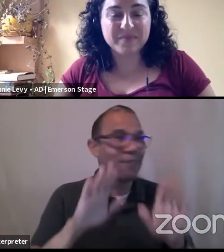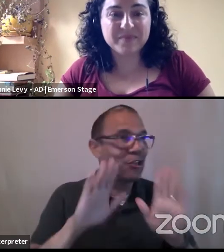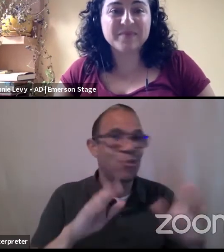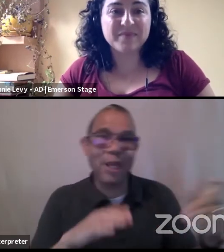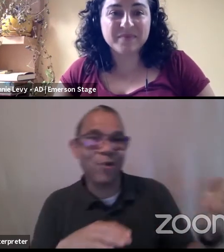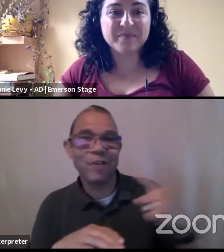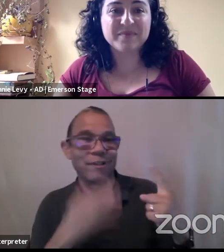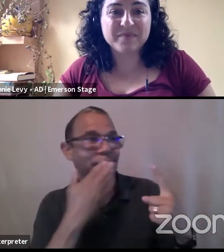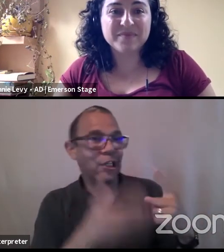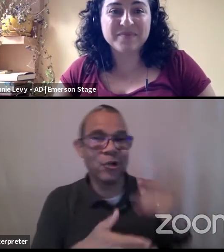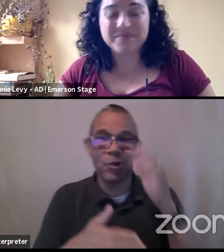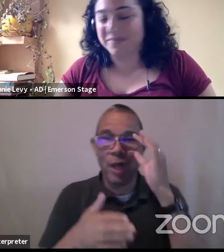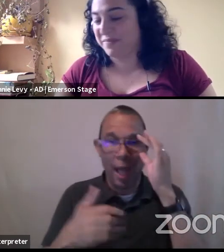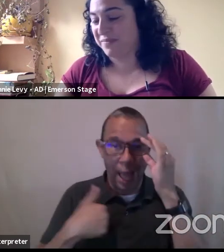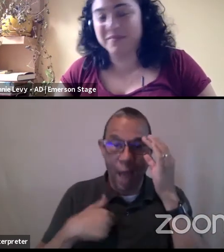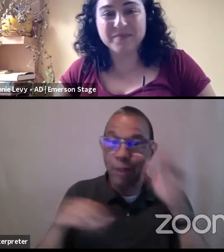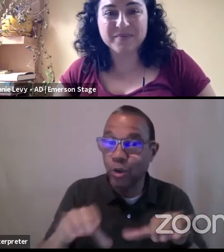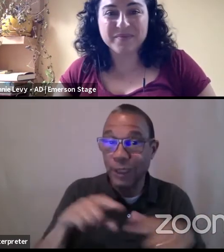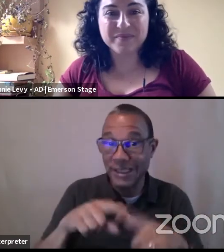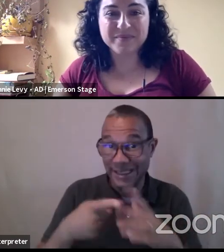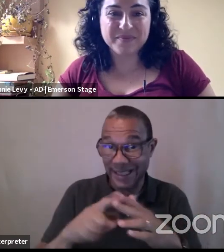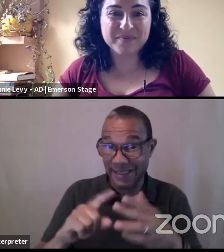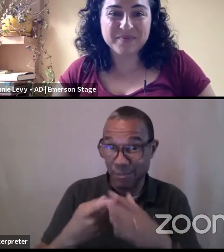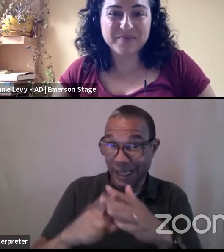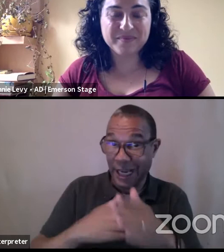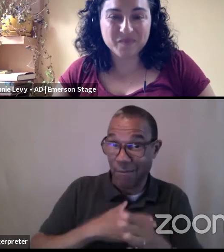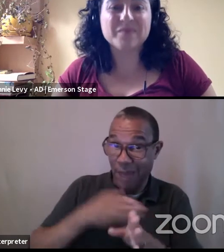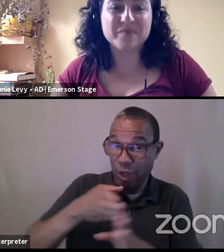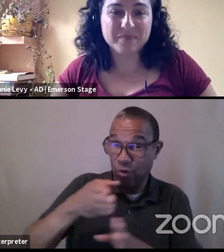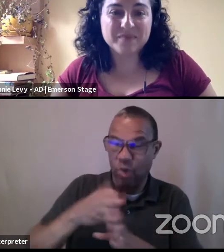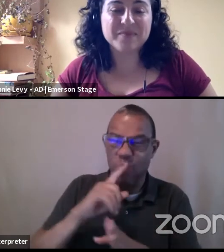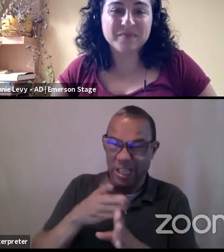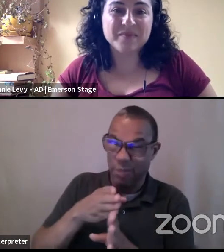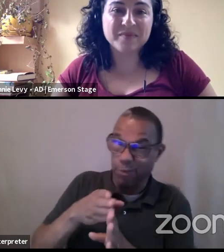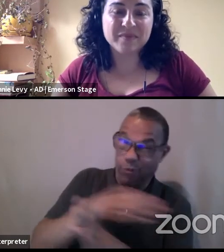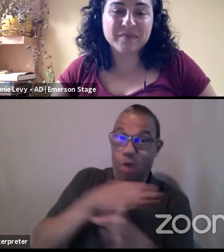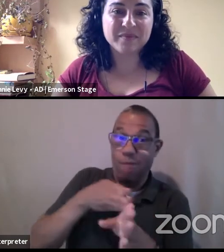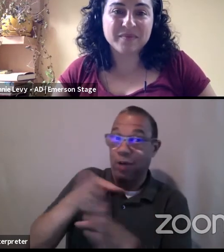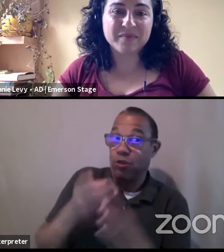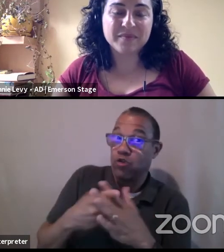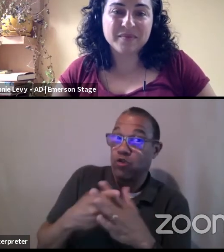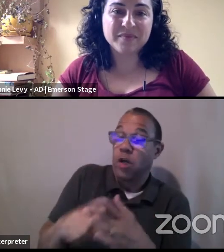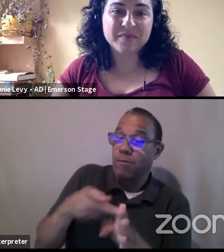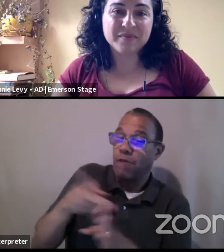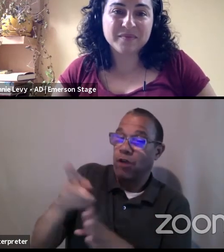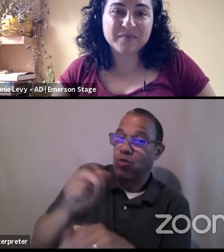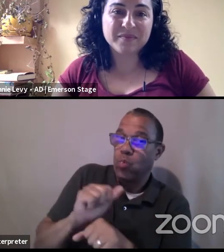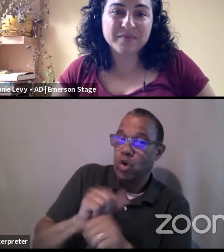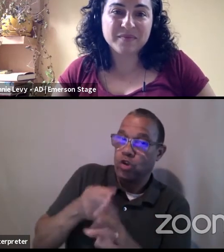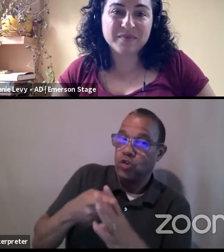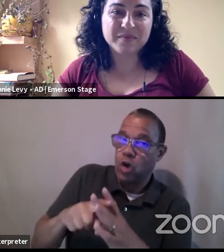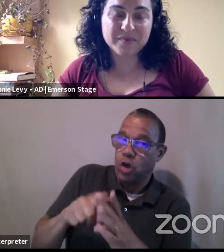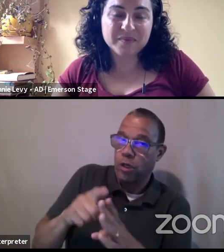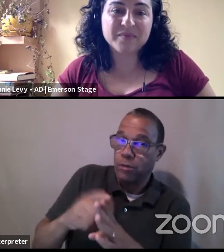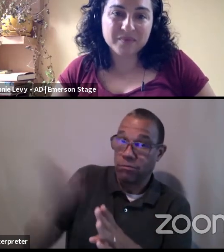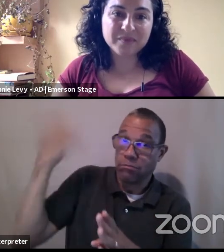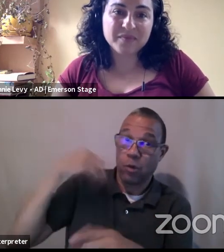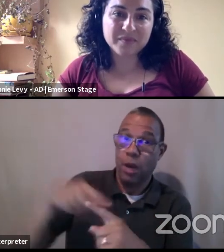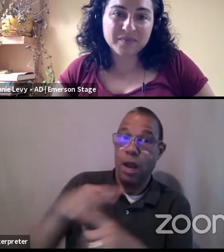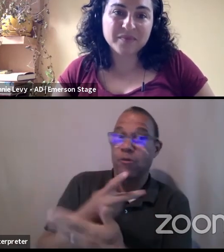I've been doing it actually since my pre-career years. You know, when I was a graduate student